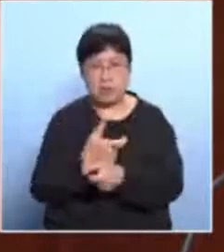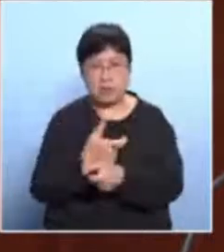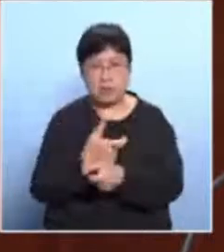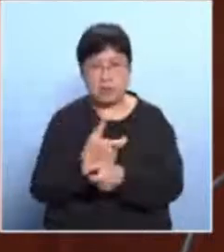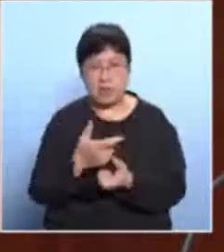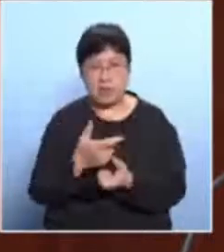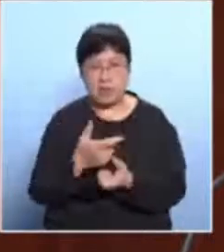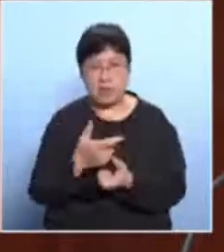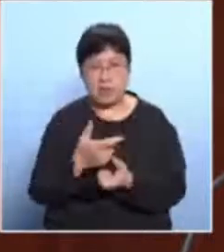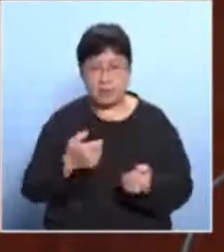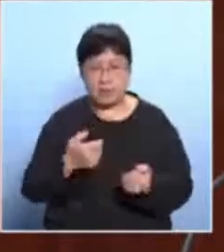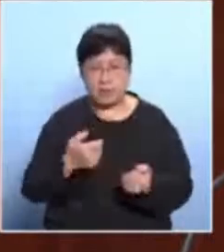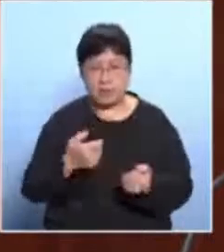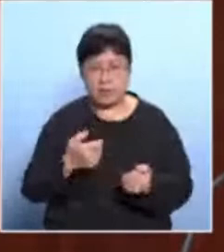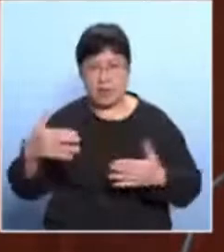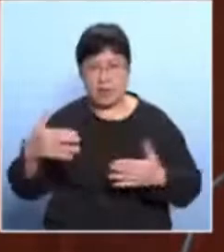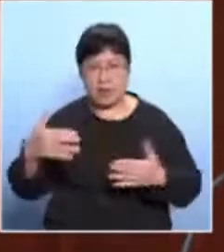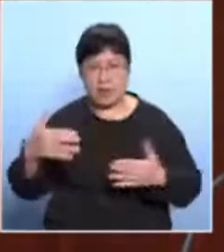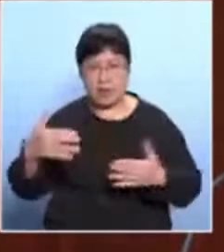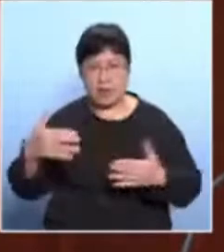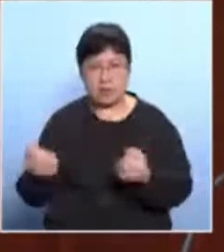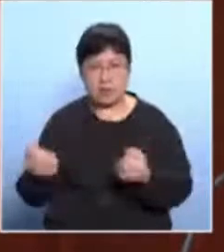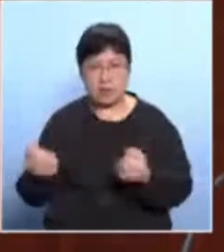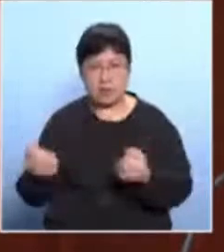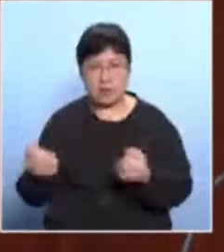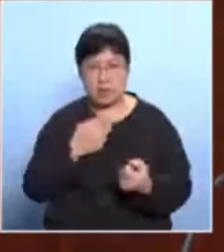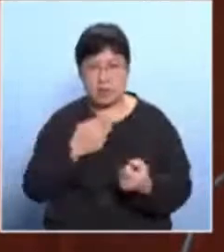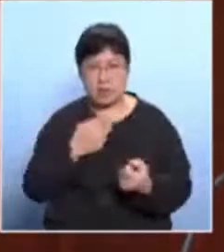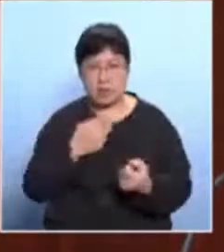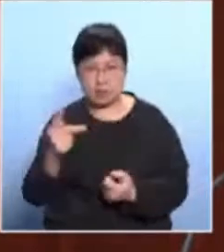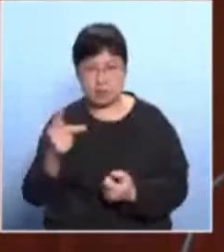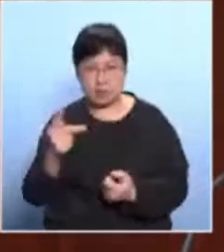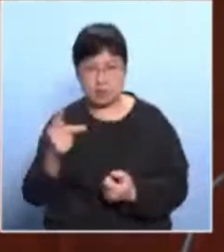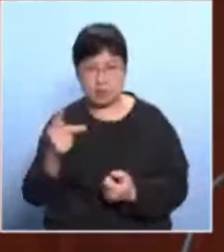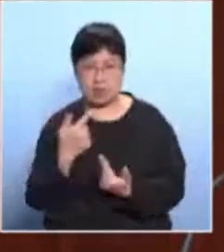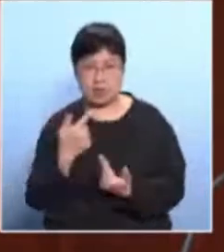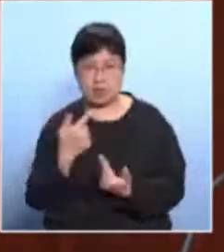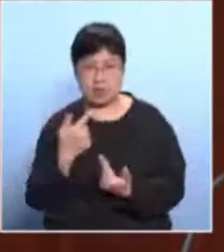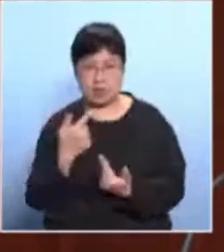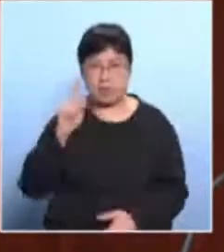particularly relevant to the green transformation of commercial and heavy goods vehicles. We will